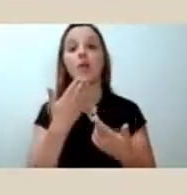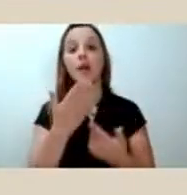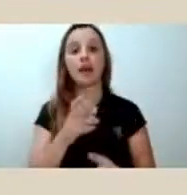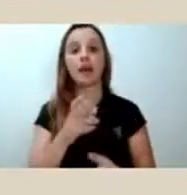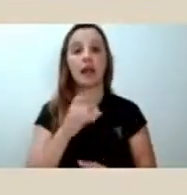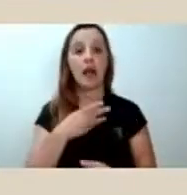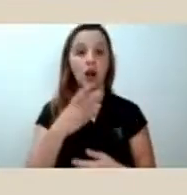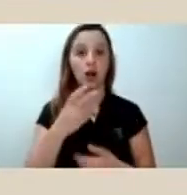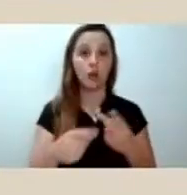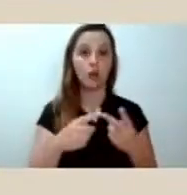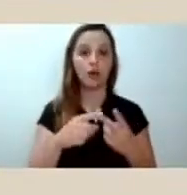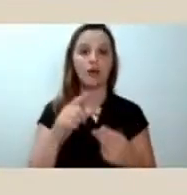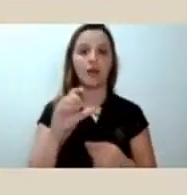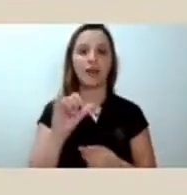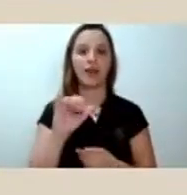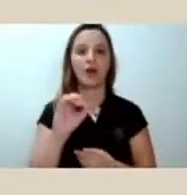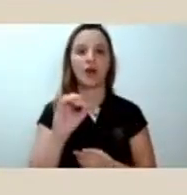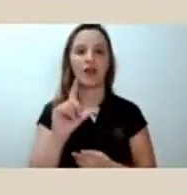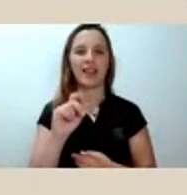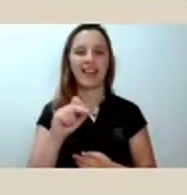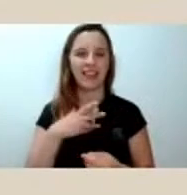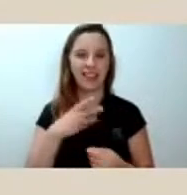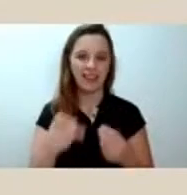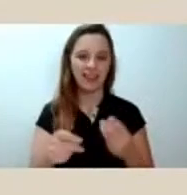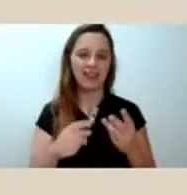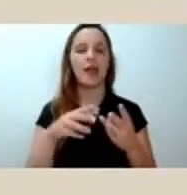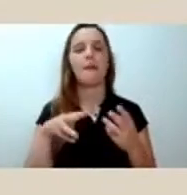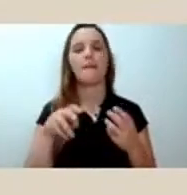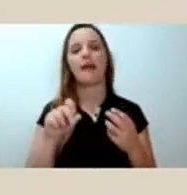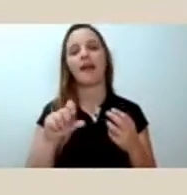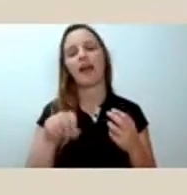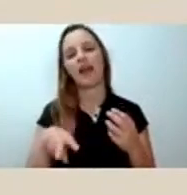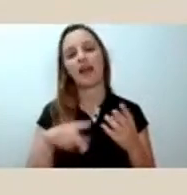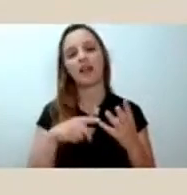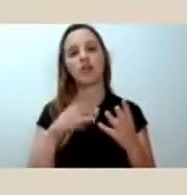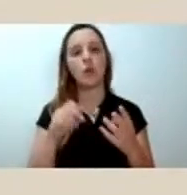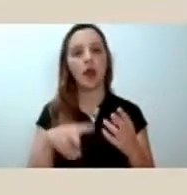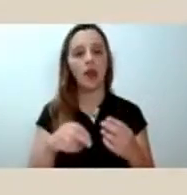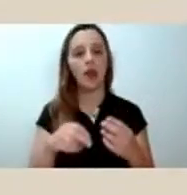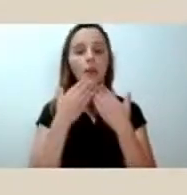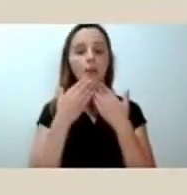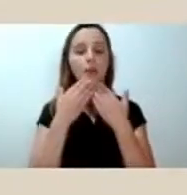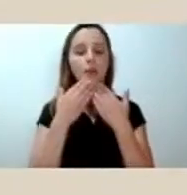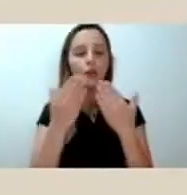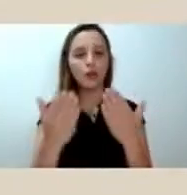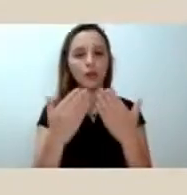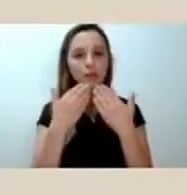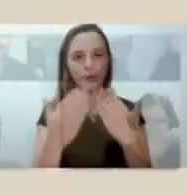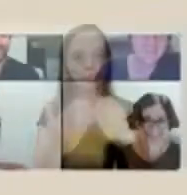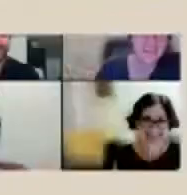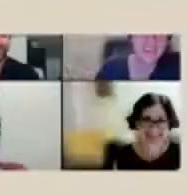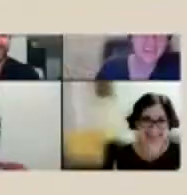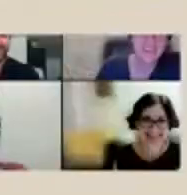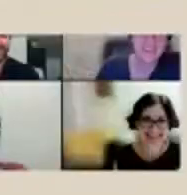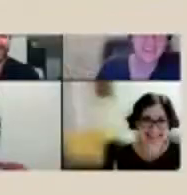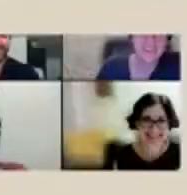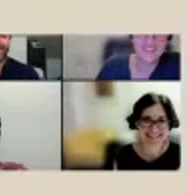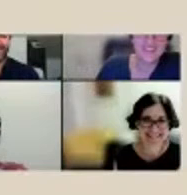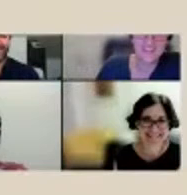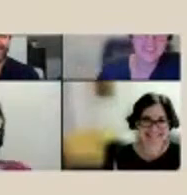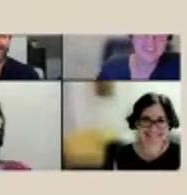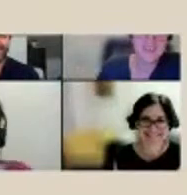Yolanda, Megan, and Joanna. Thank you very much. Thank you. thank you. Thank